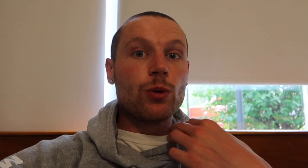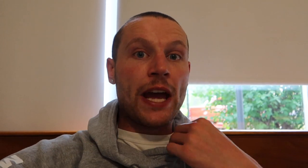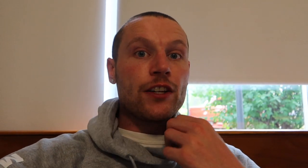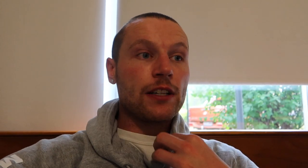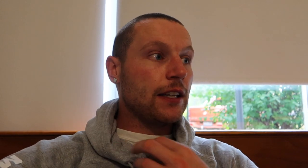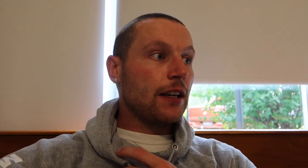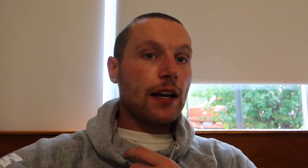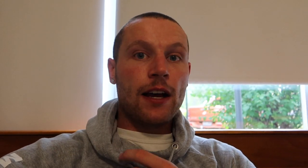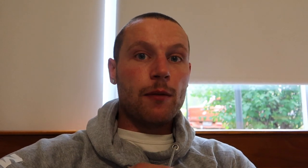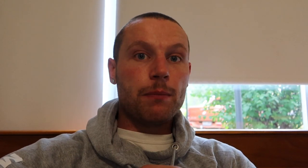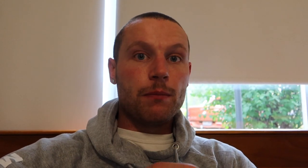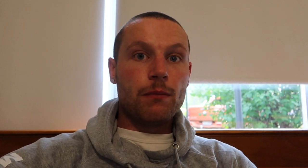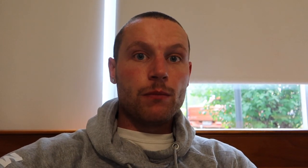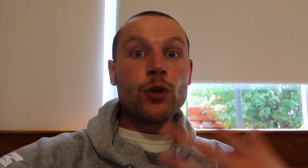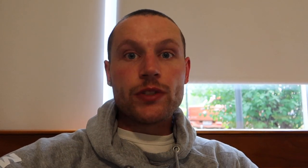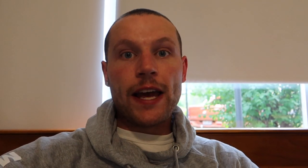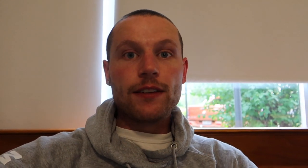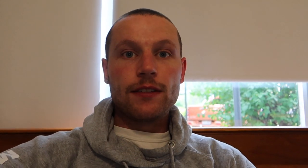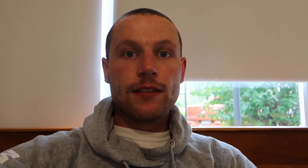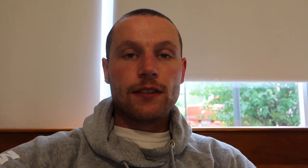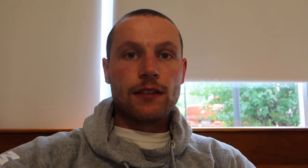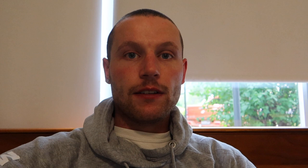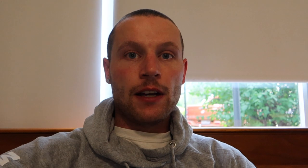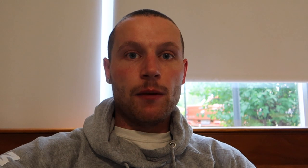people to actually